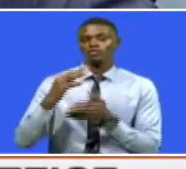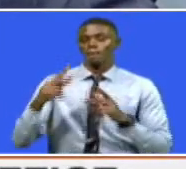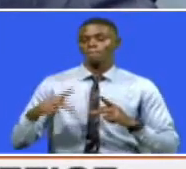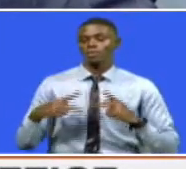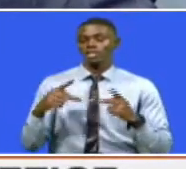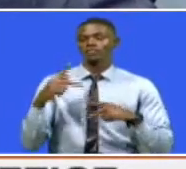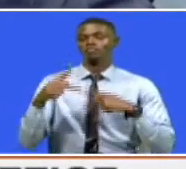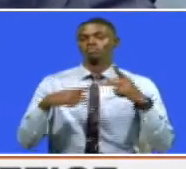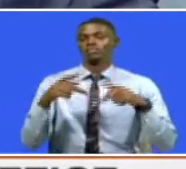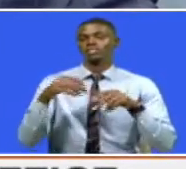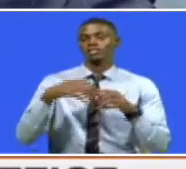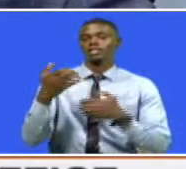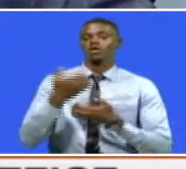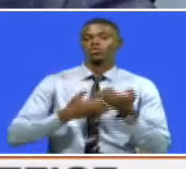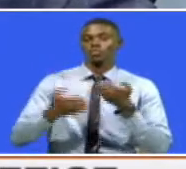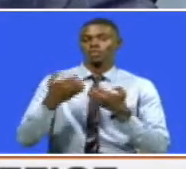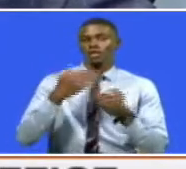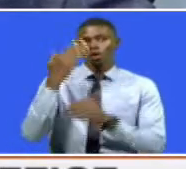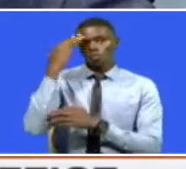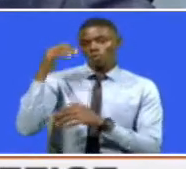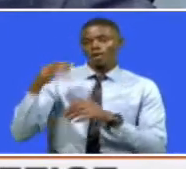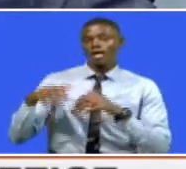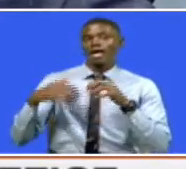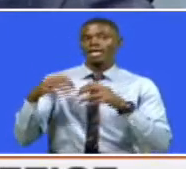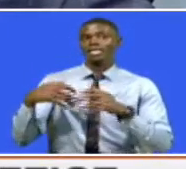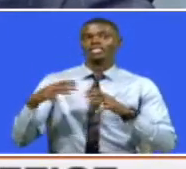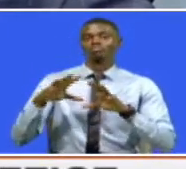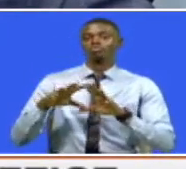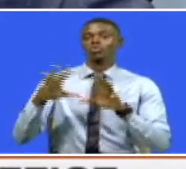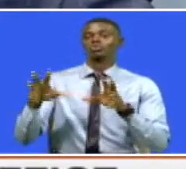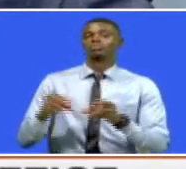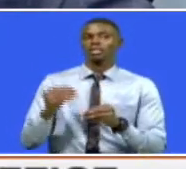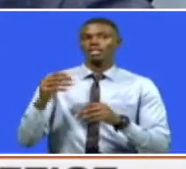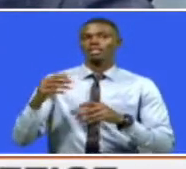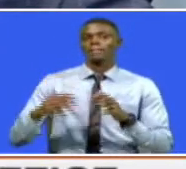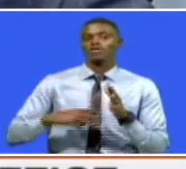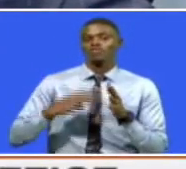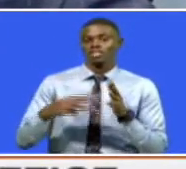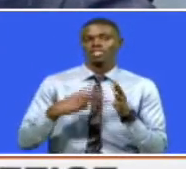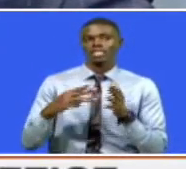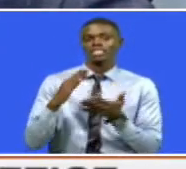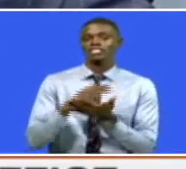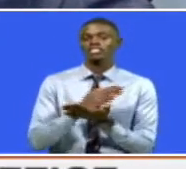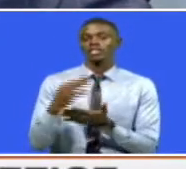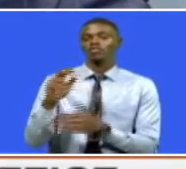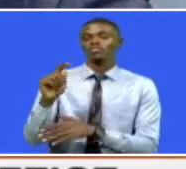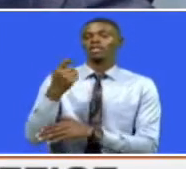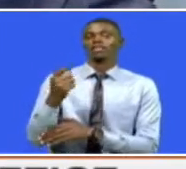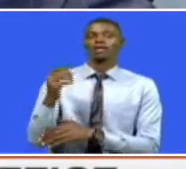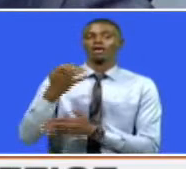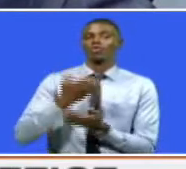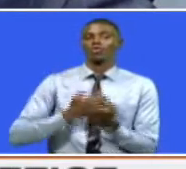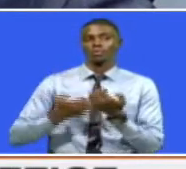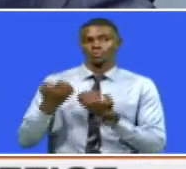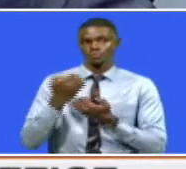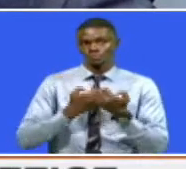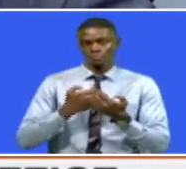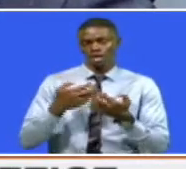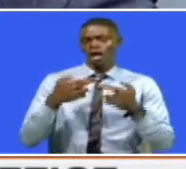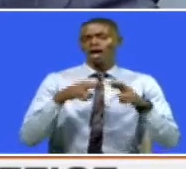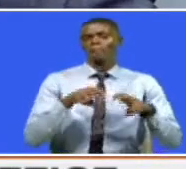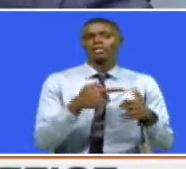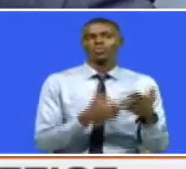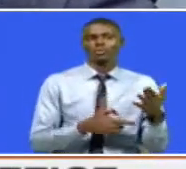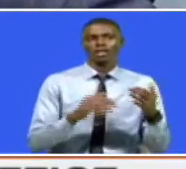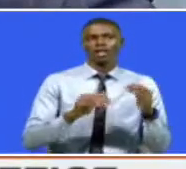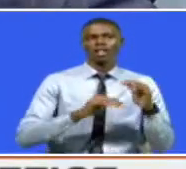productive processes within the economy, because agriculture also contributes towards the manufacturing sector of the Kenyan economy. Yes. So what is going to happen is